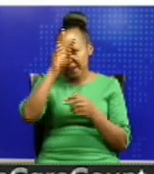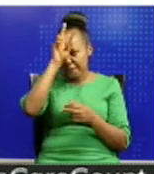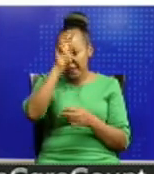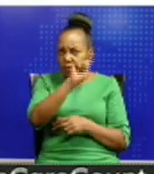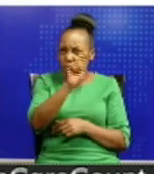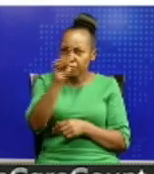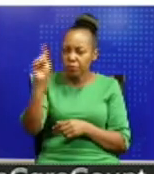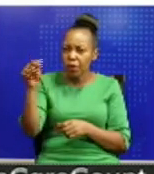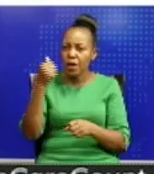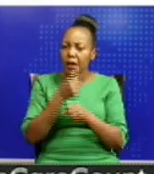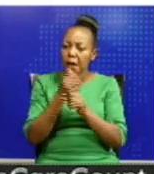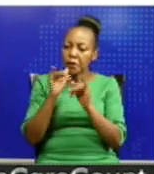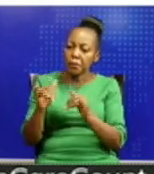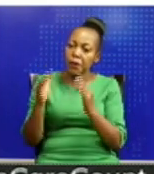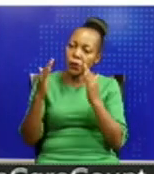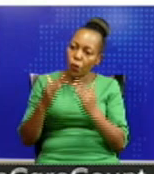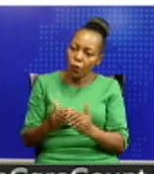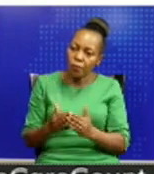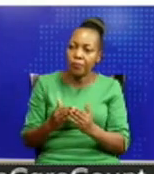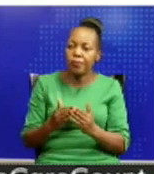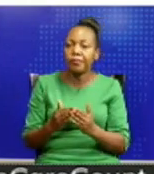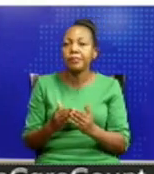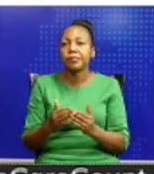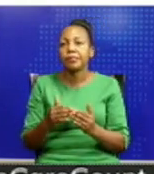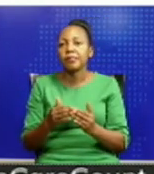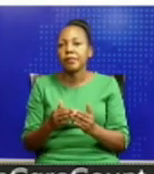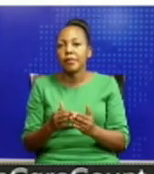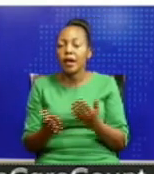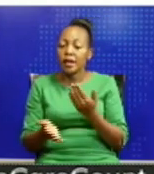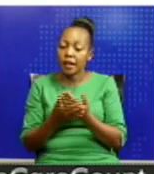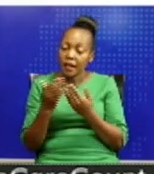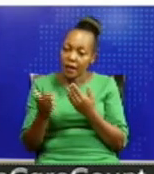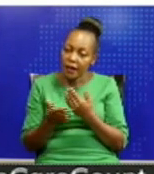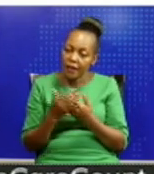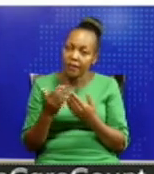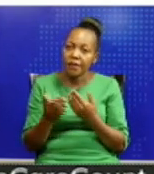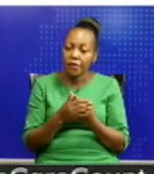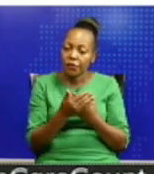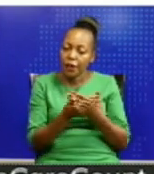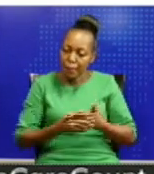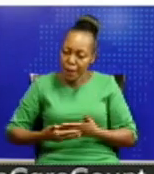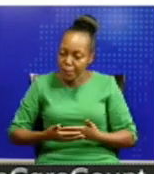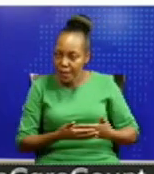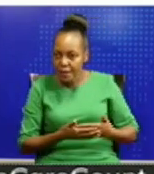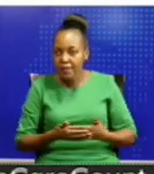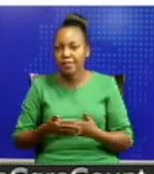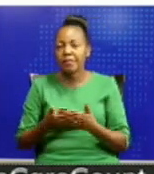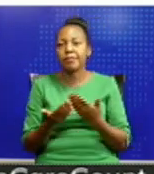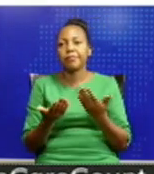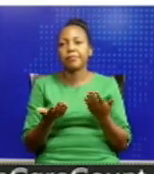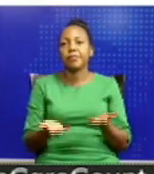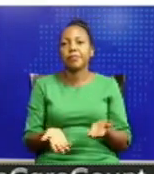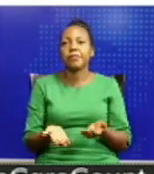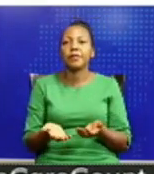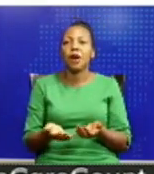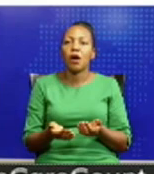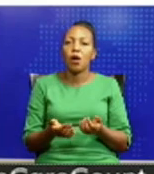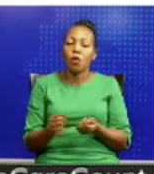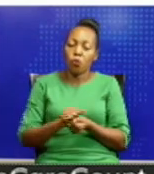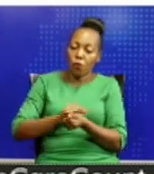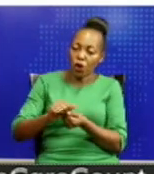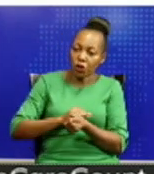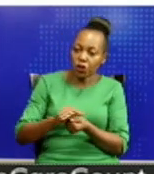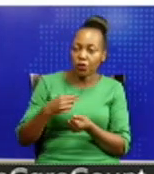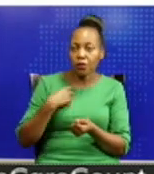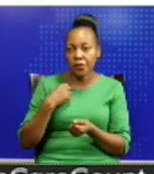setting, they already say the girl should remain here to take care of the baby, to do the